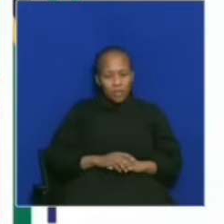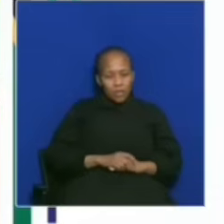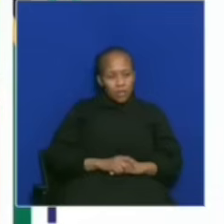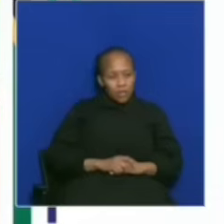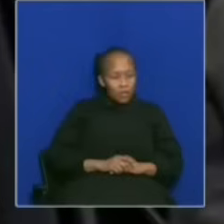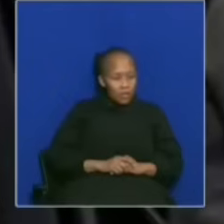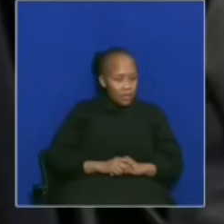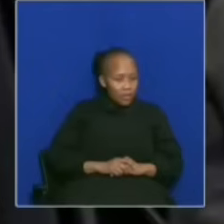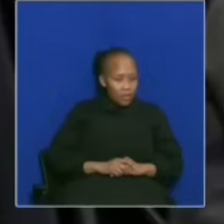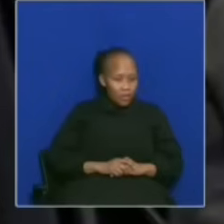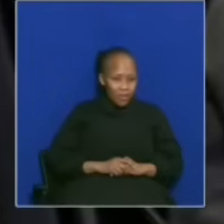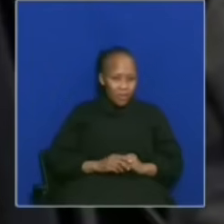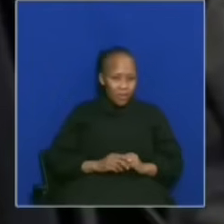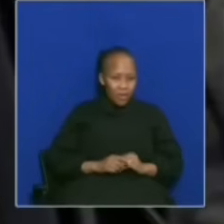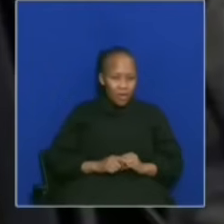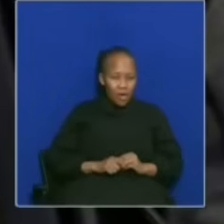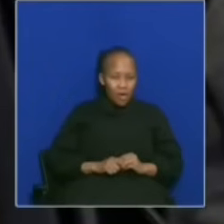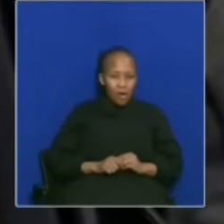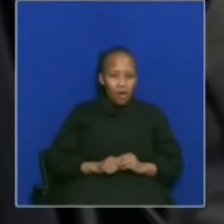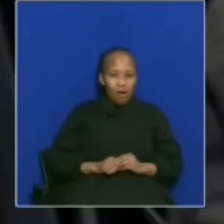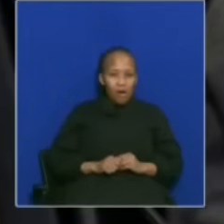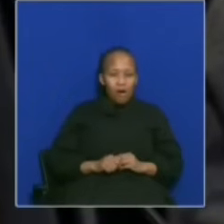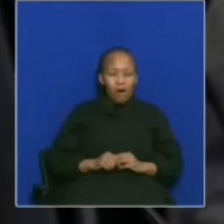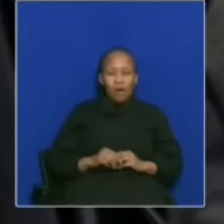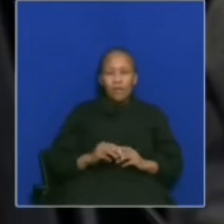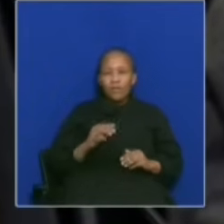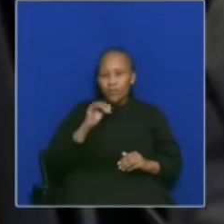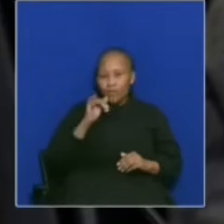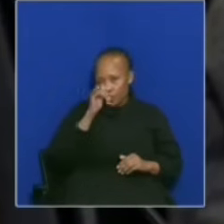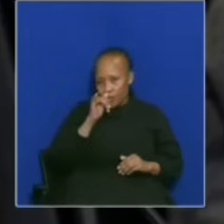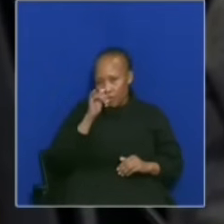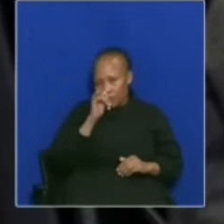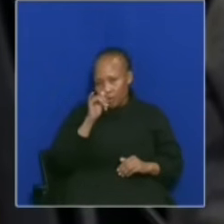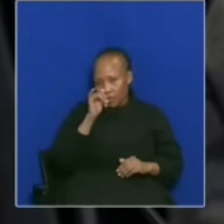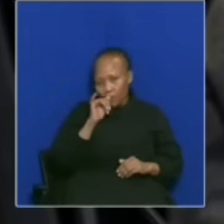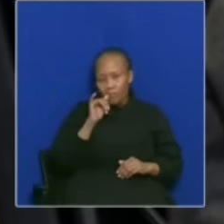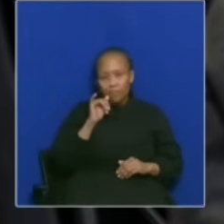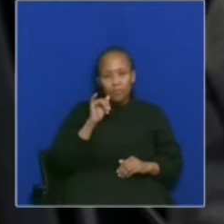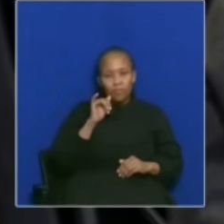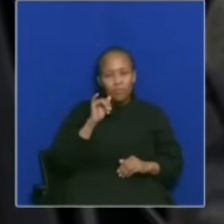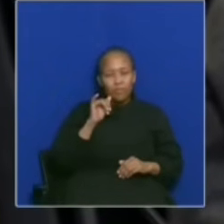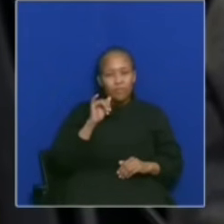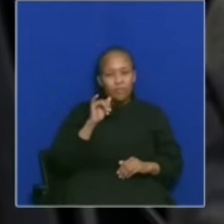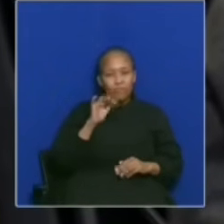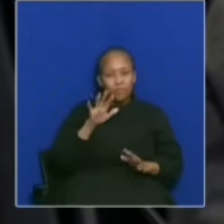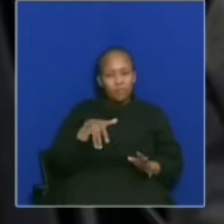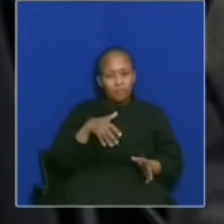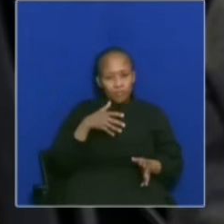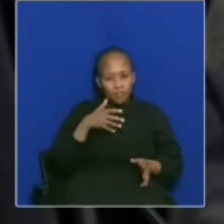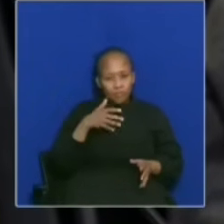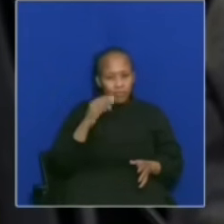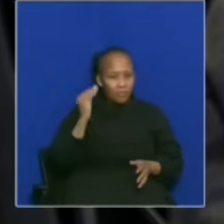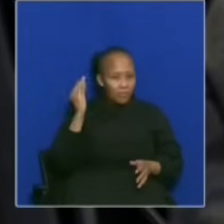general in-crime intelligence whose job it is to investigate the illegal tobacco industry,